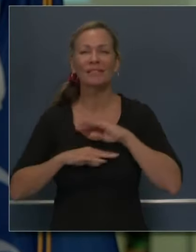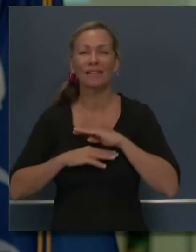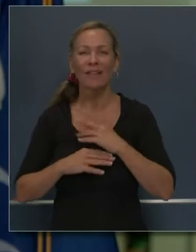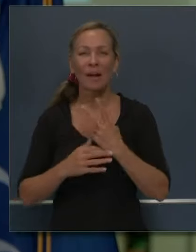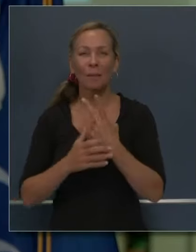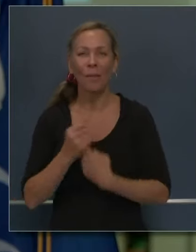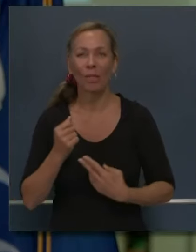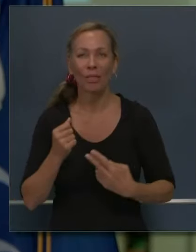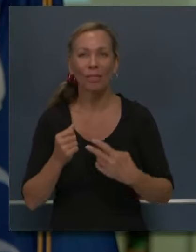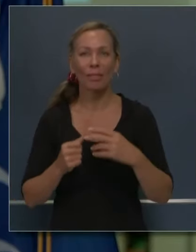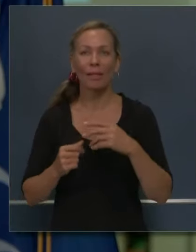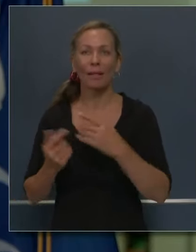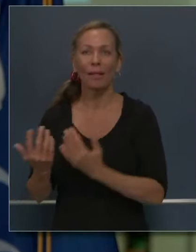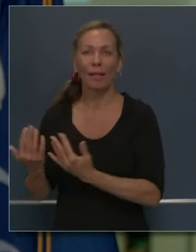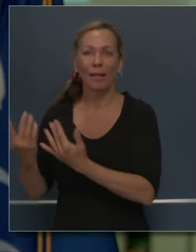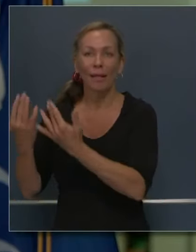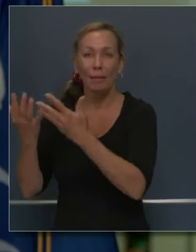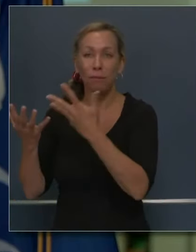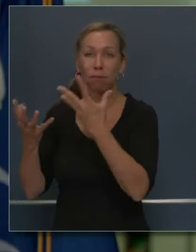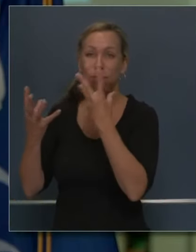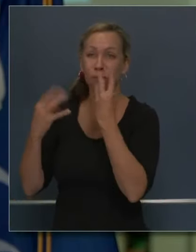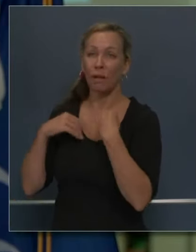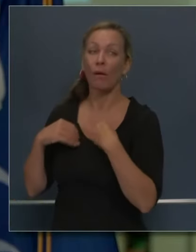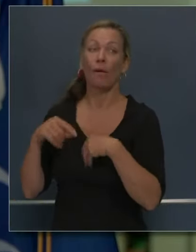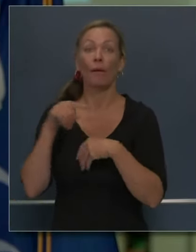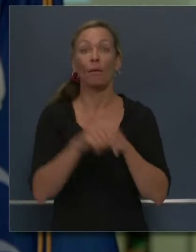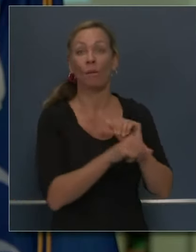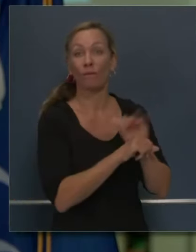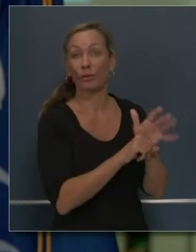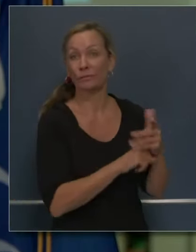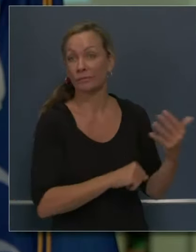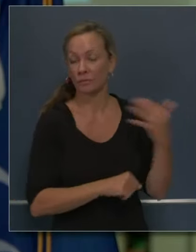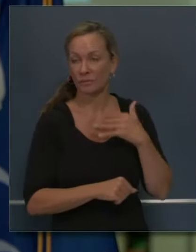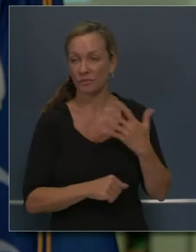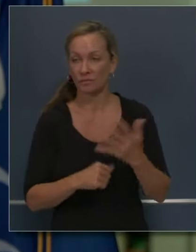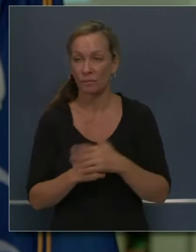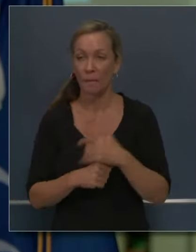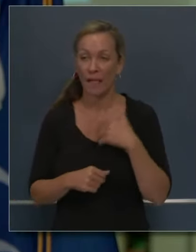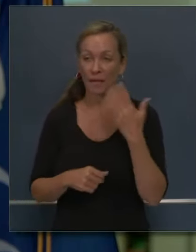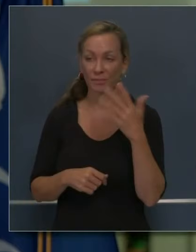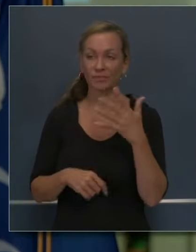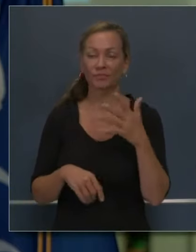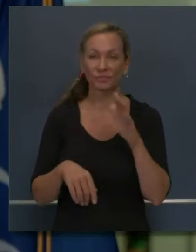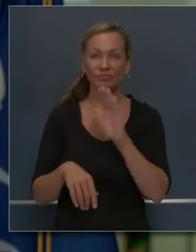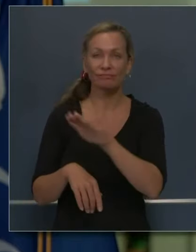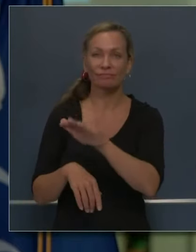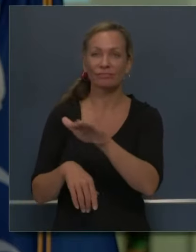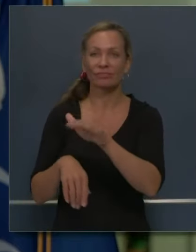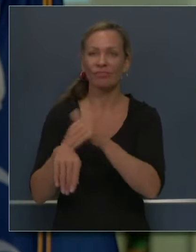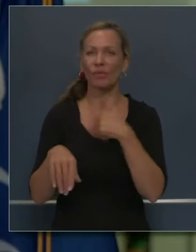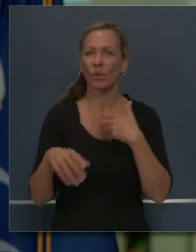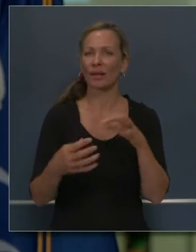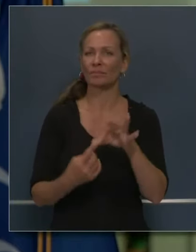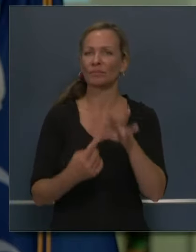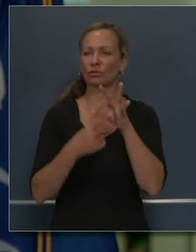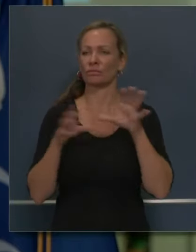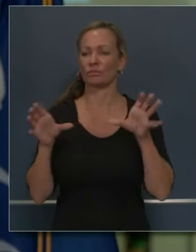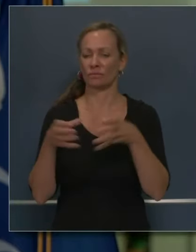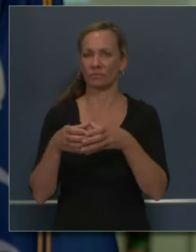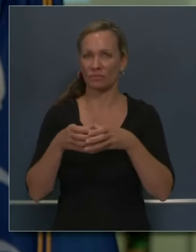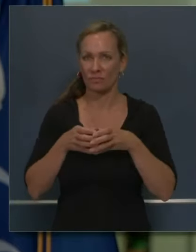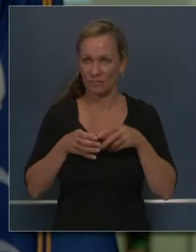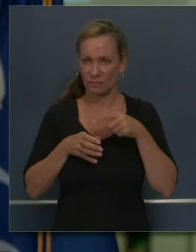session, I've said this in the past, I'll hold to it again today. If we feel it's necessary, I'm not ideological about it, if